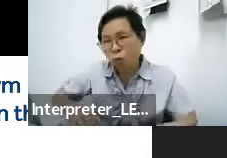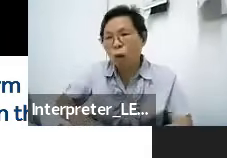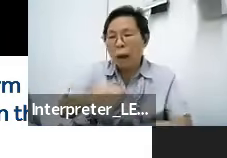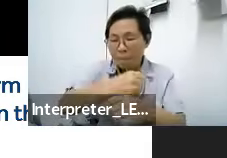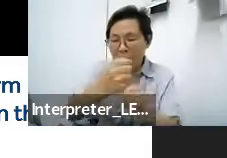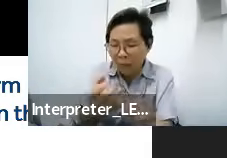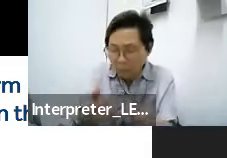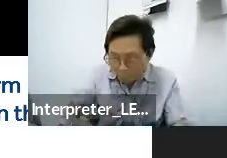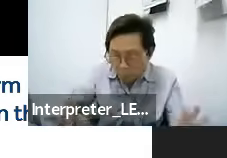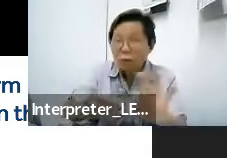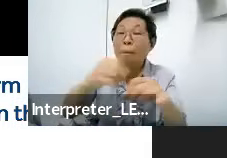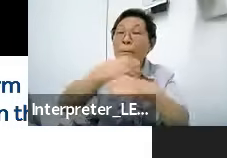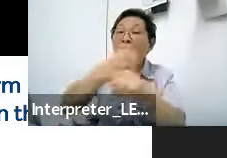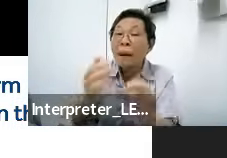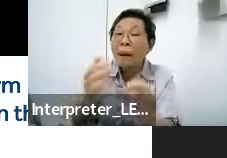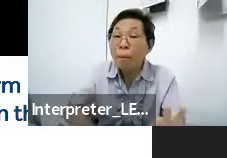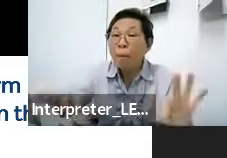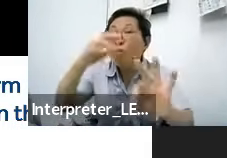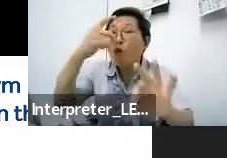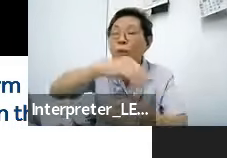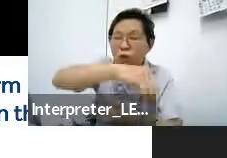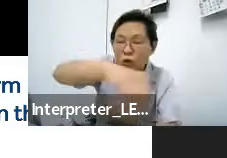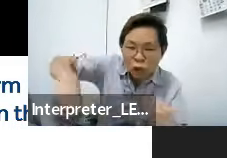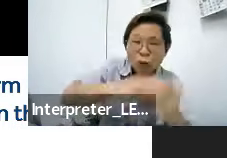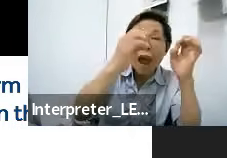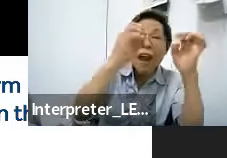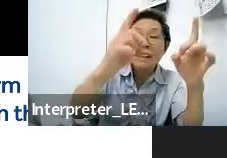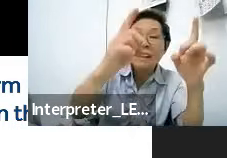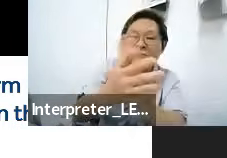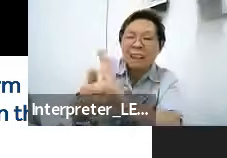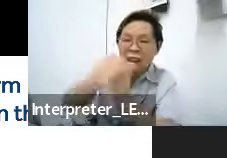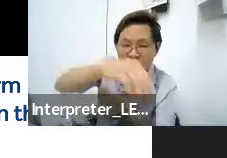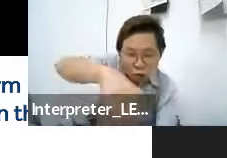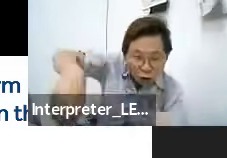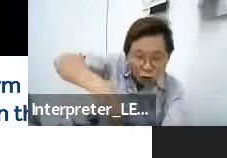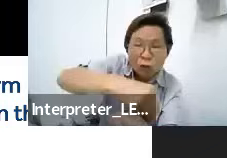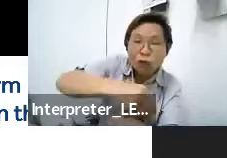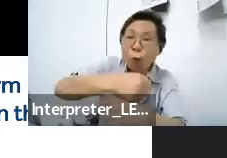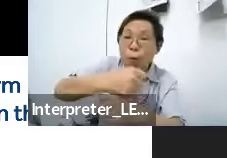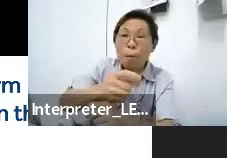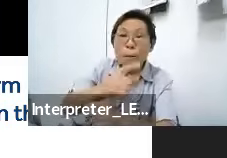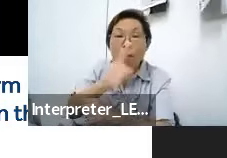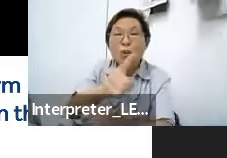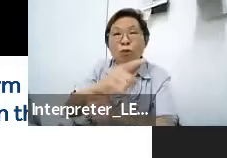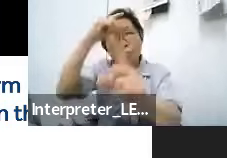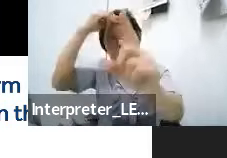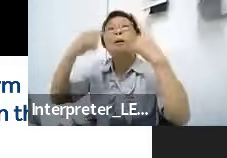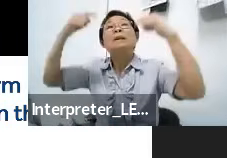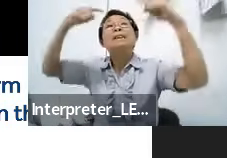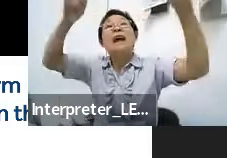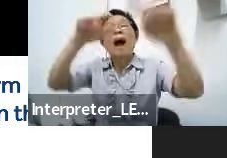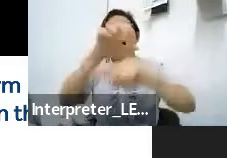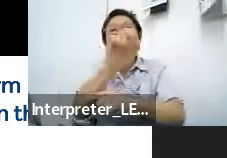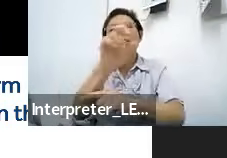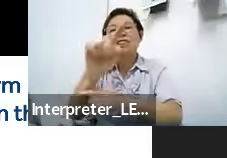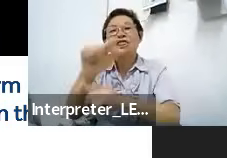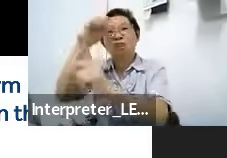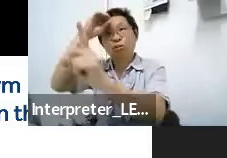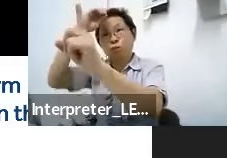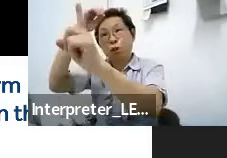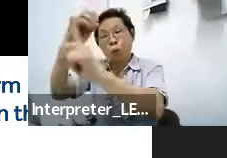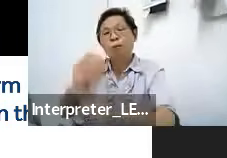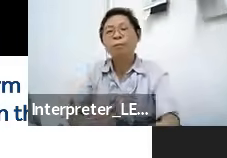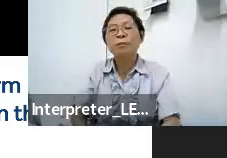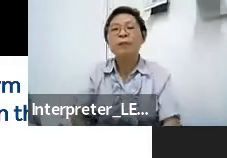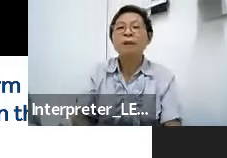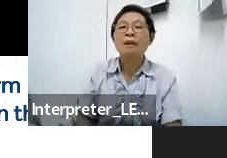important for us to transform education and skills to make sure we hit that SDG 2030 goals. Like our